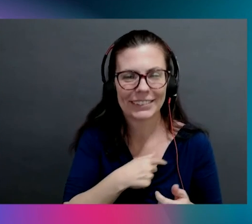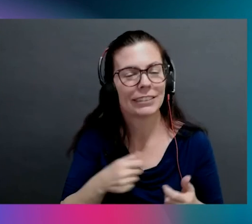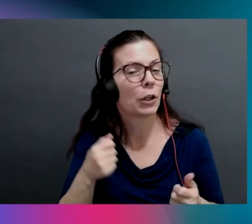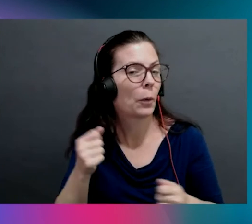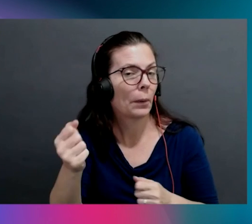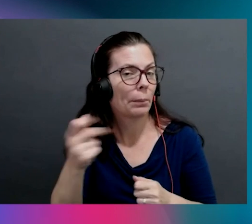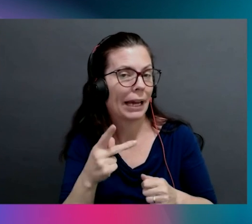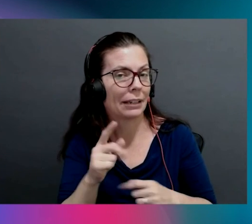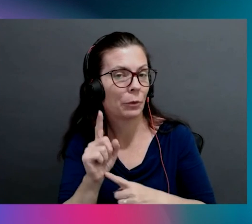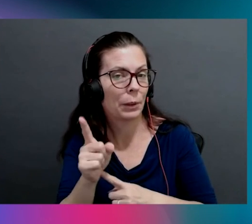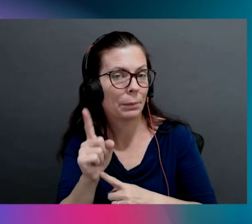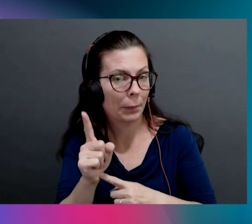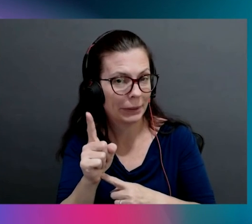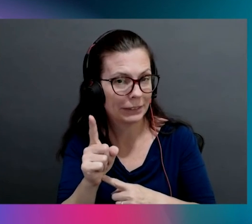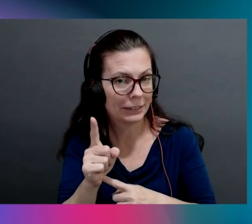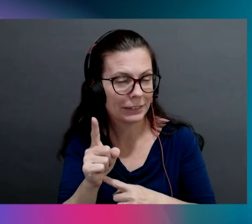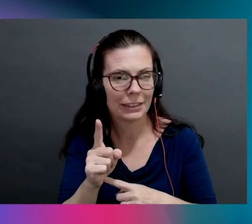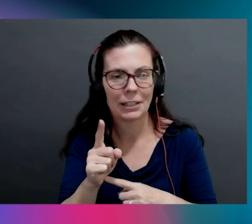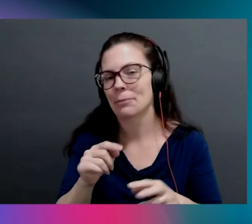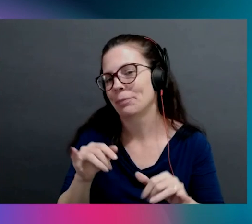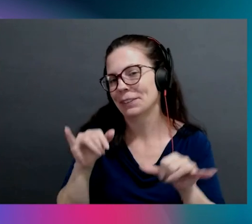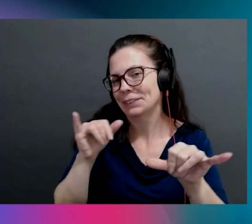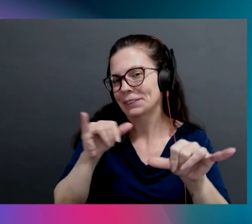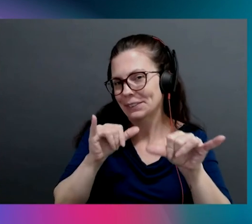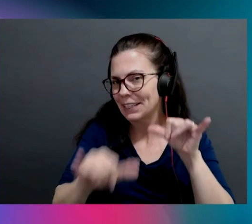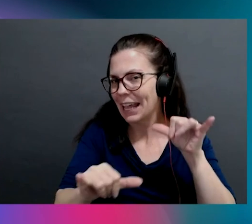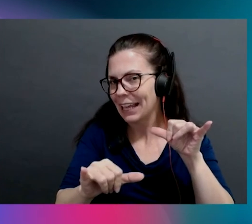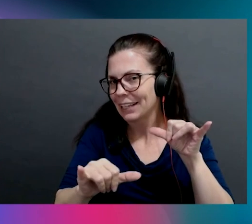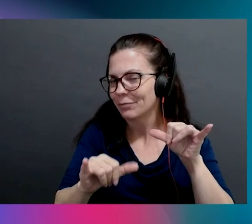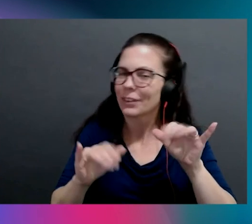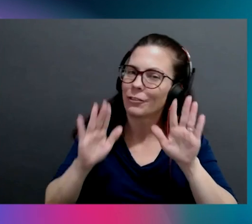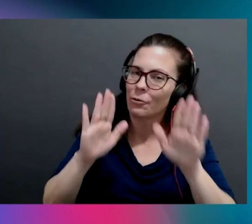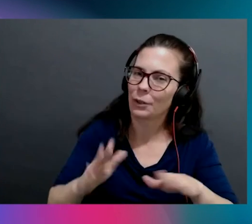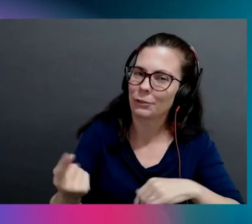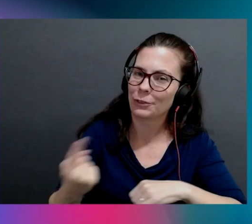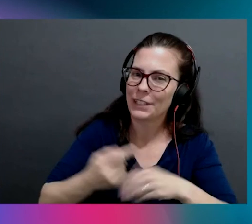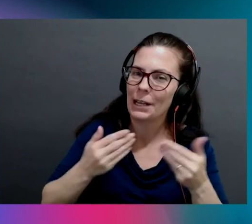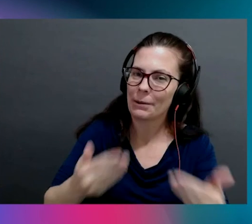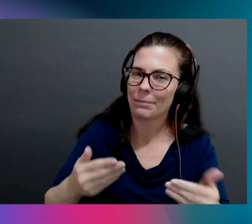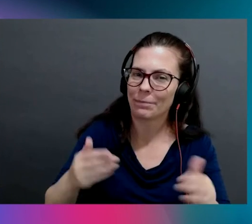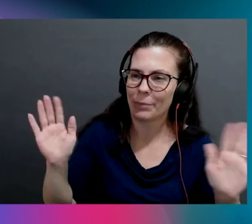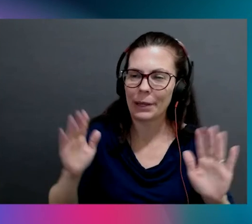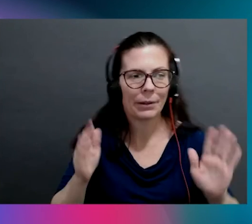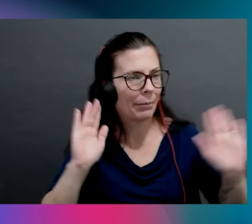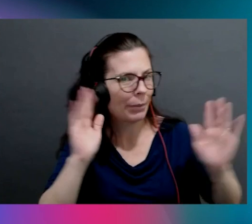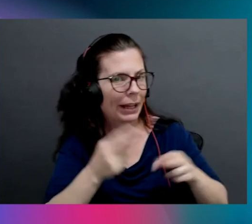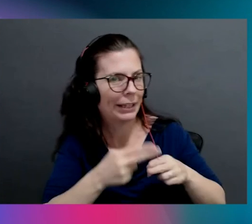back in a moment. Stick around and have a wonderful day ahead. Bye. Bye for now.